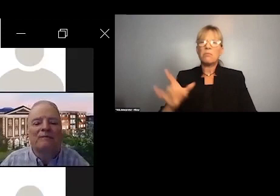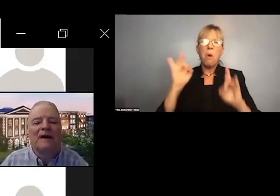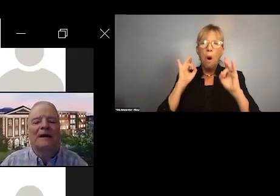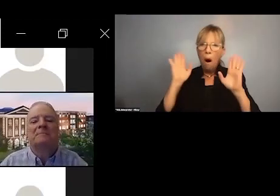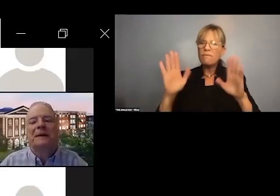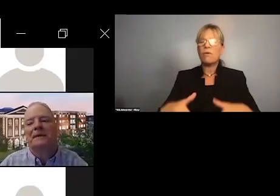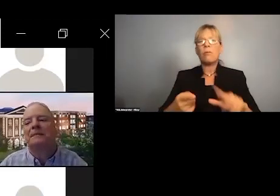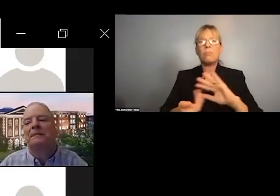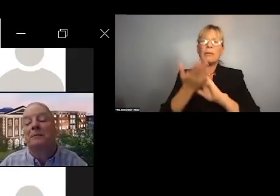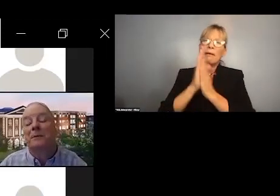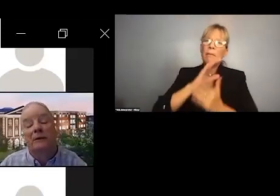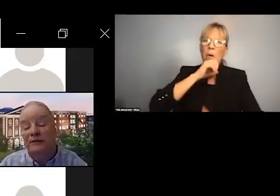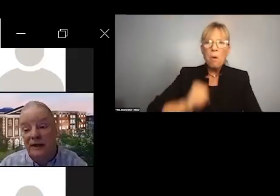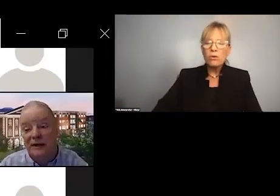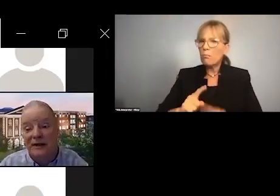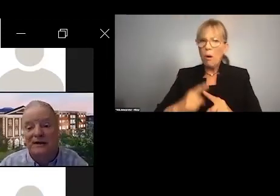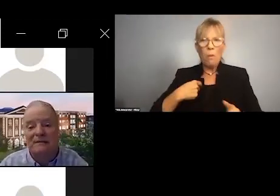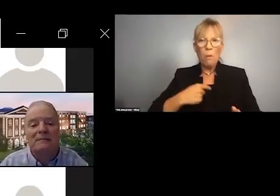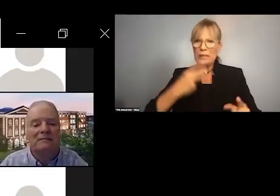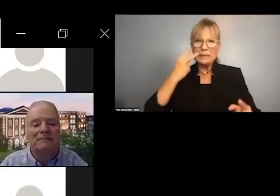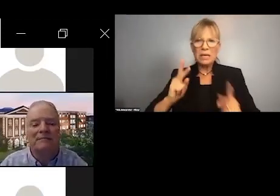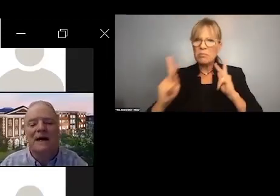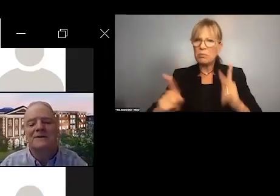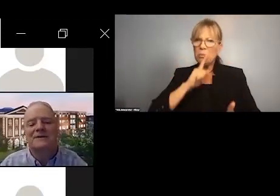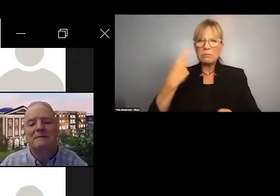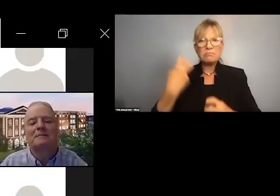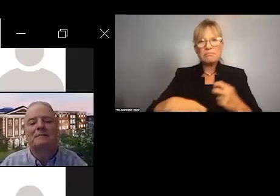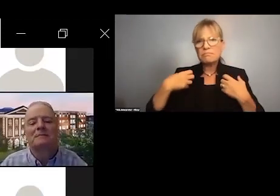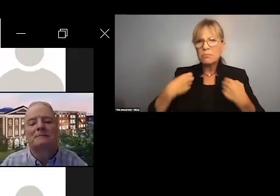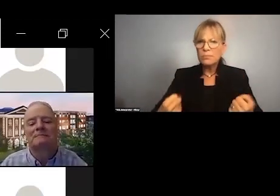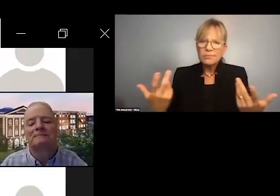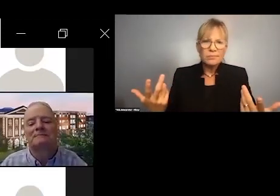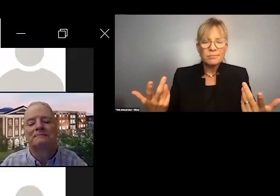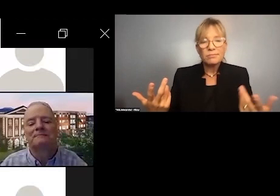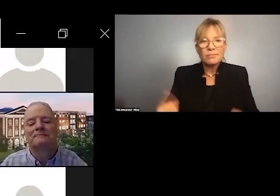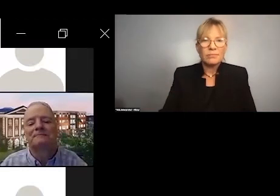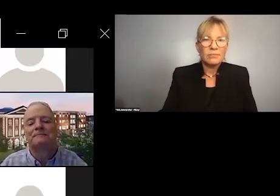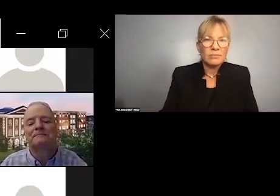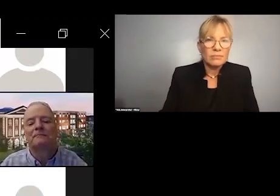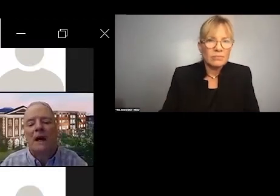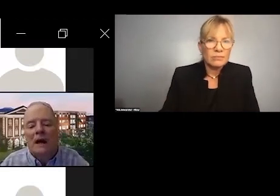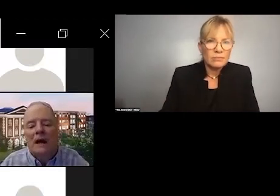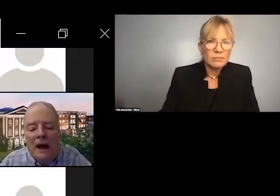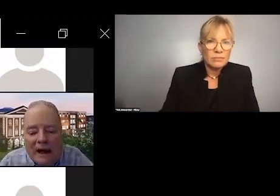and but we find people are pretty resilient. Next.